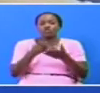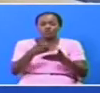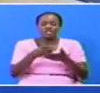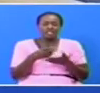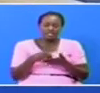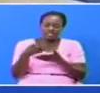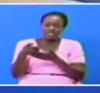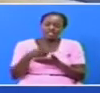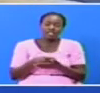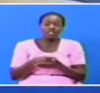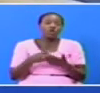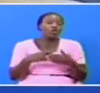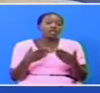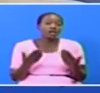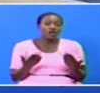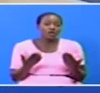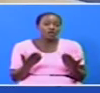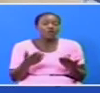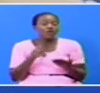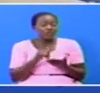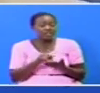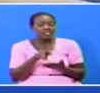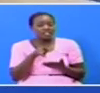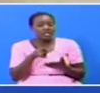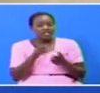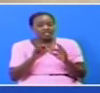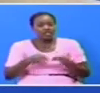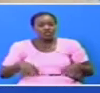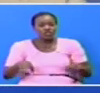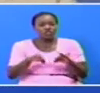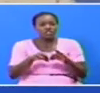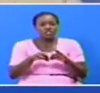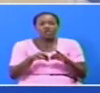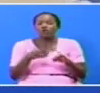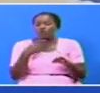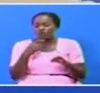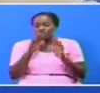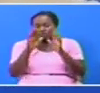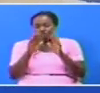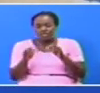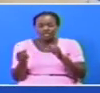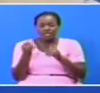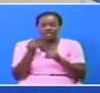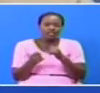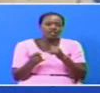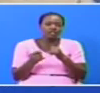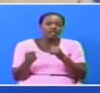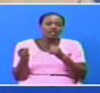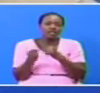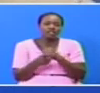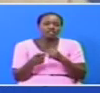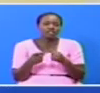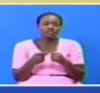about that national delegates conference, which shall be on the 10th of this month, of next month.